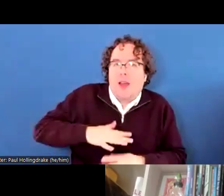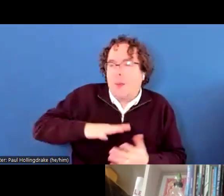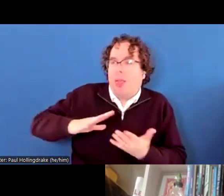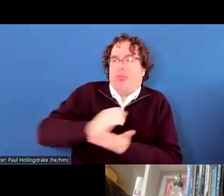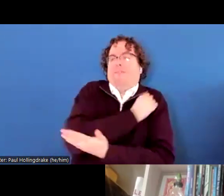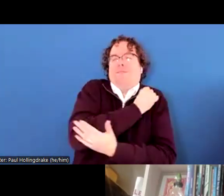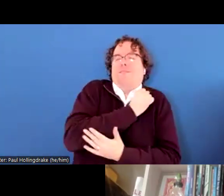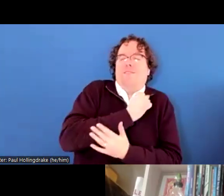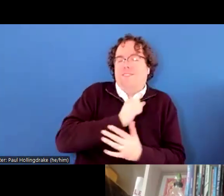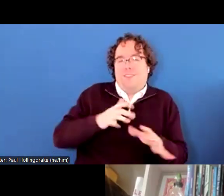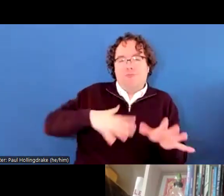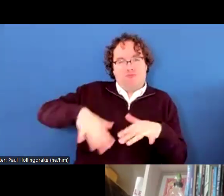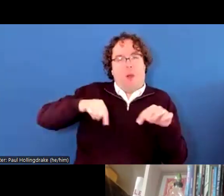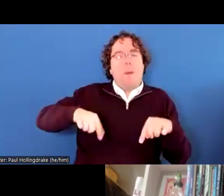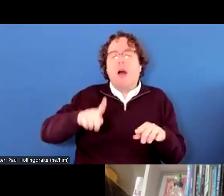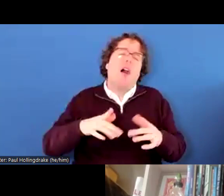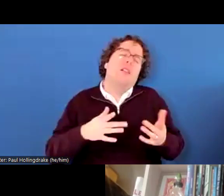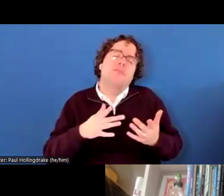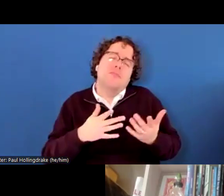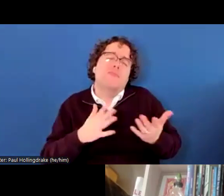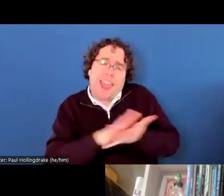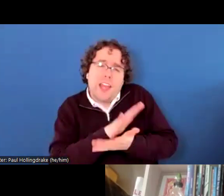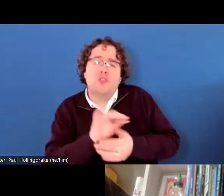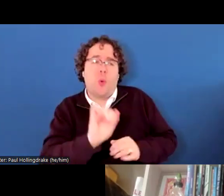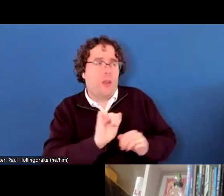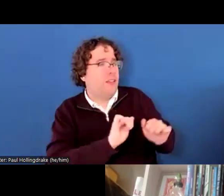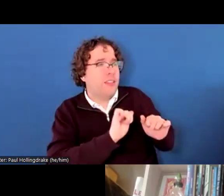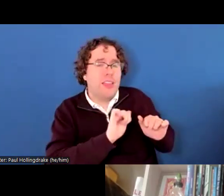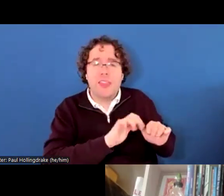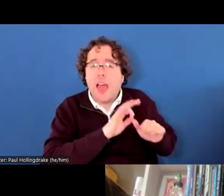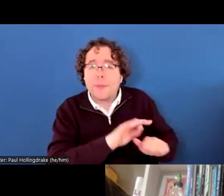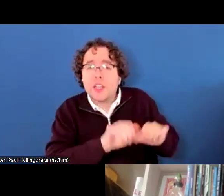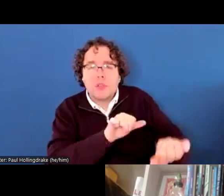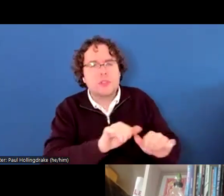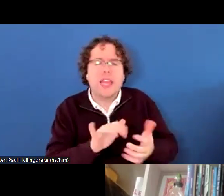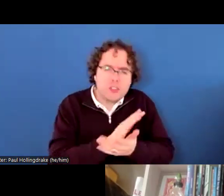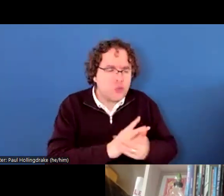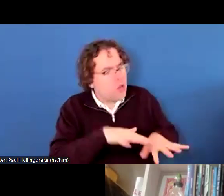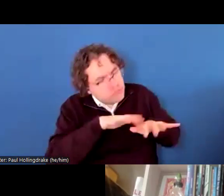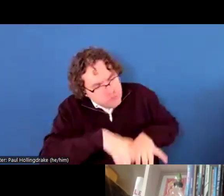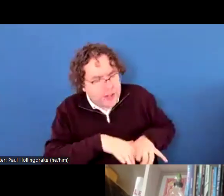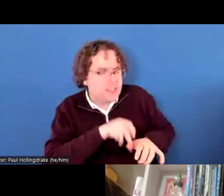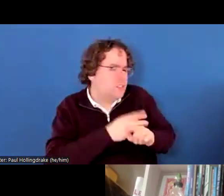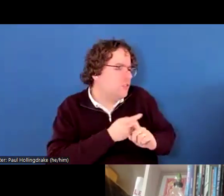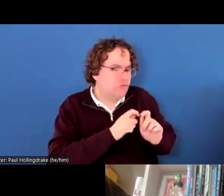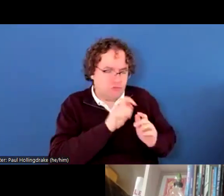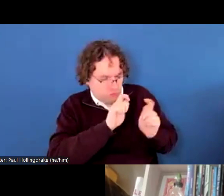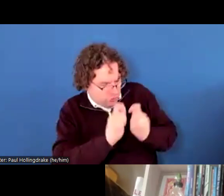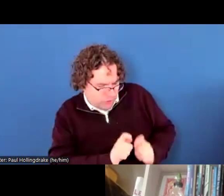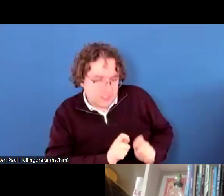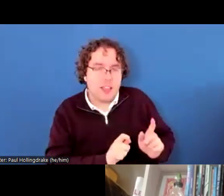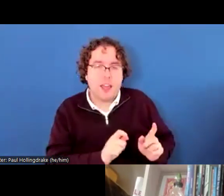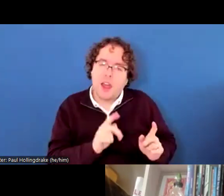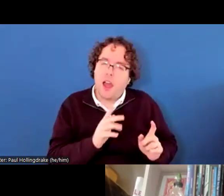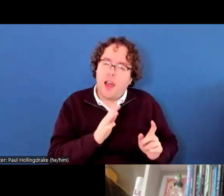but enjoy the application process, enjoy writing and rewriting it, or just really enjoy being able to